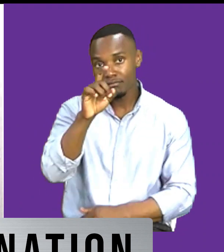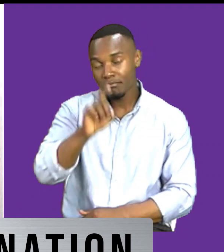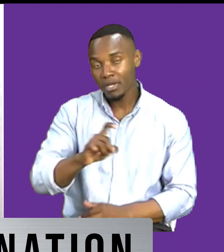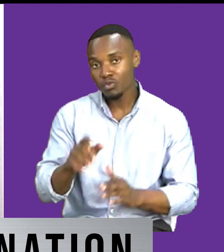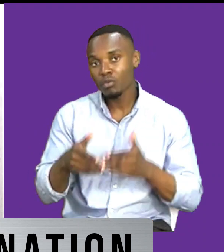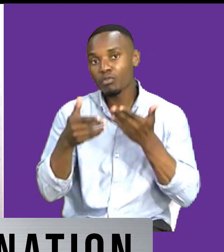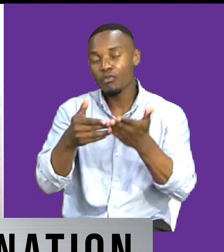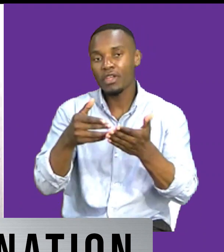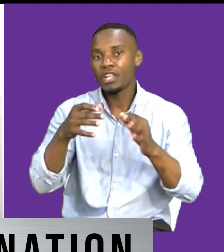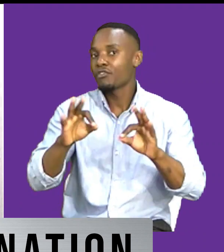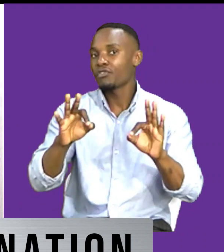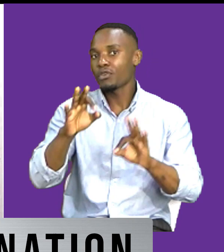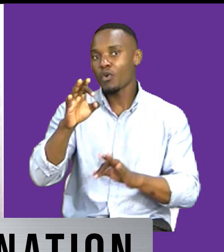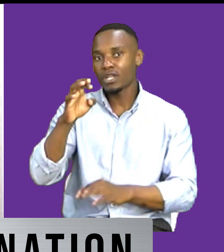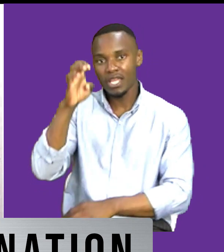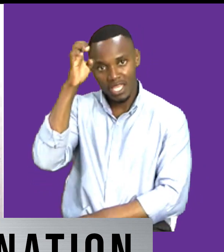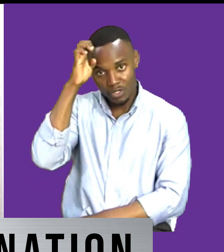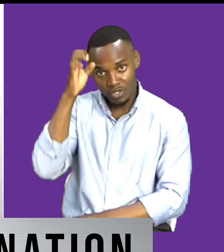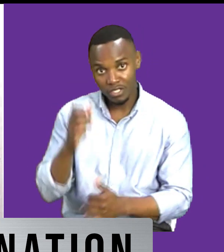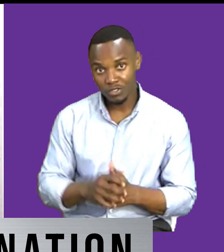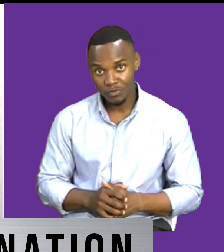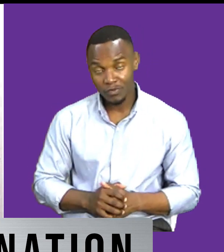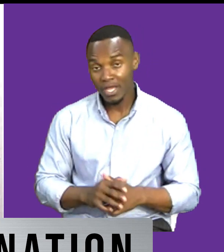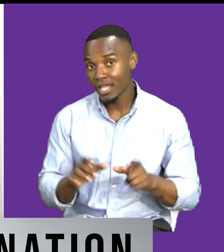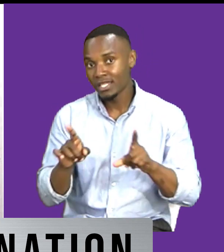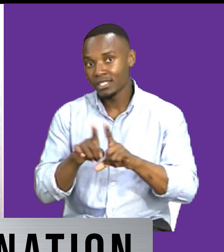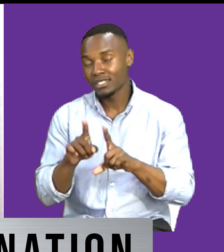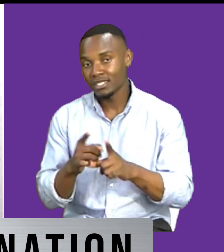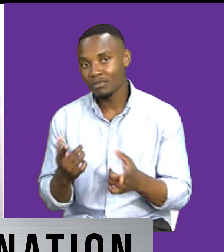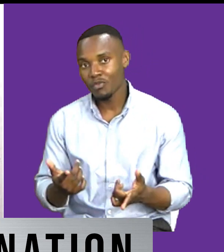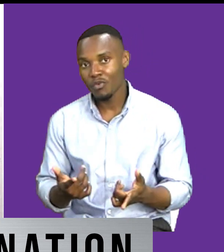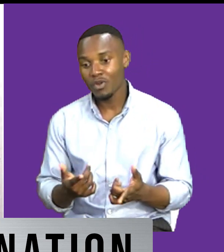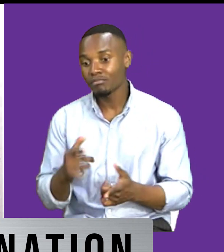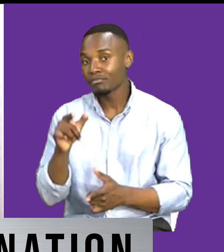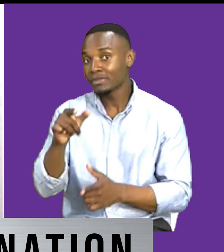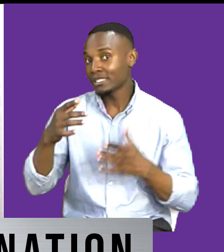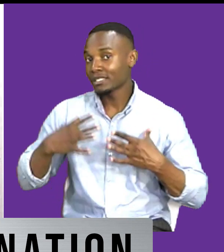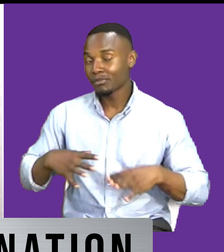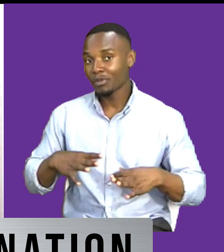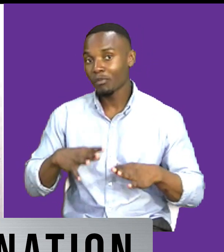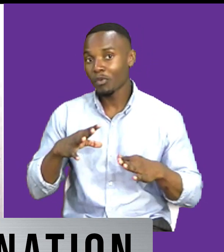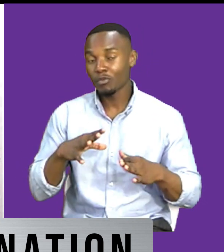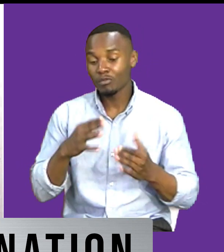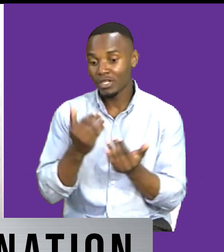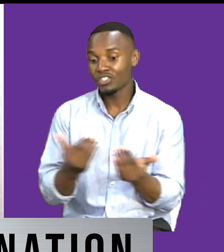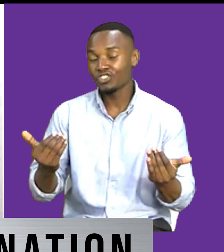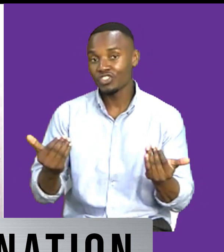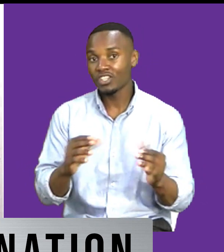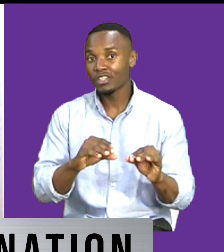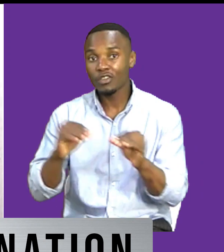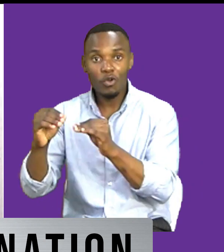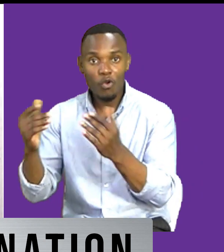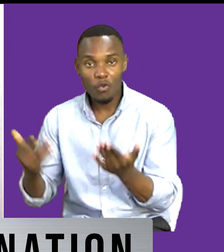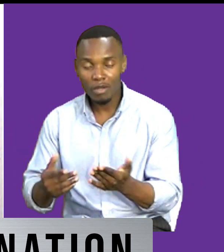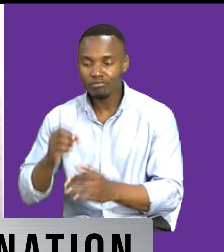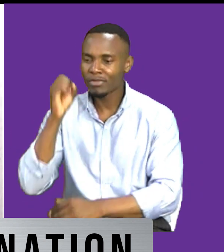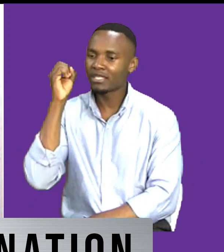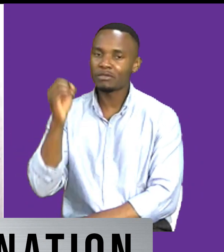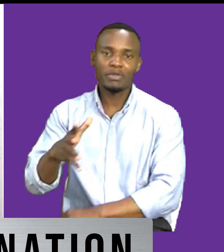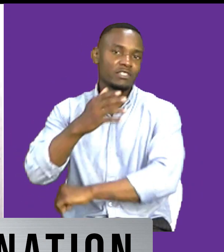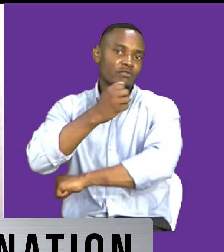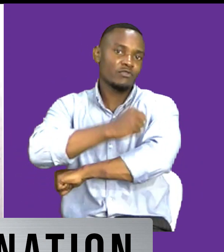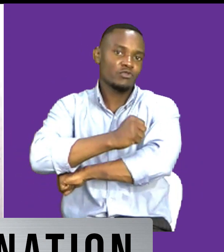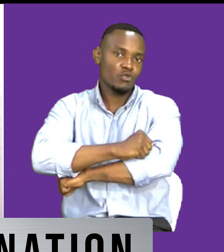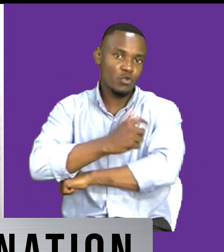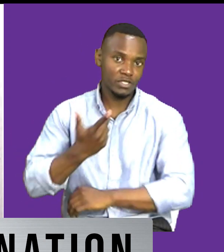quote unquote, and the middle class would take their child to a very expensive school because they can afford. But now